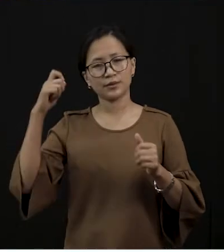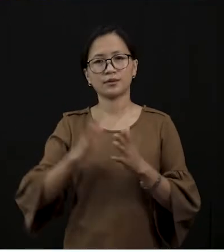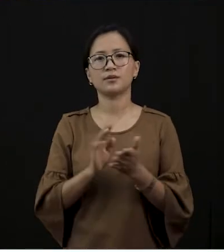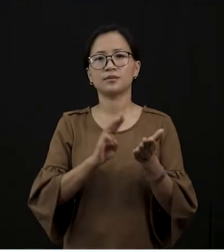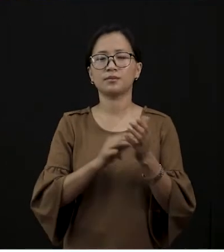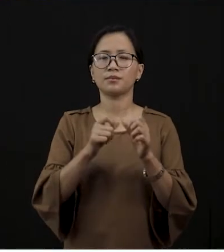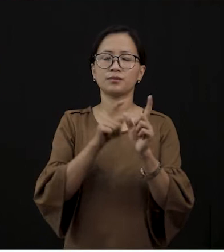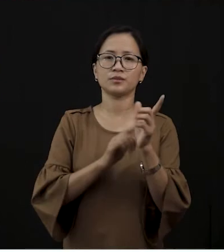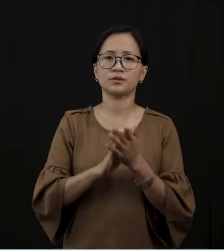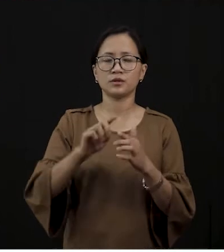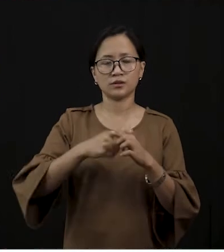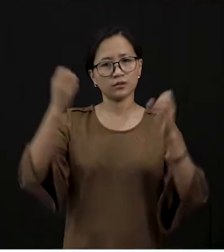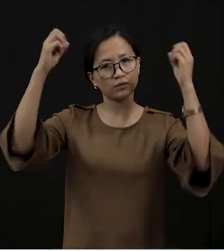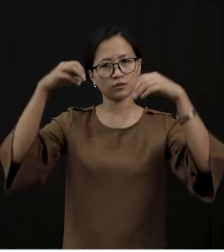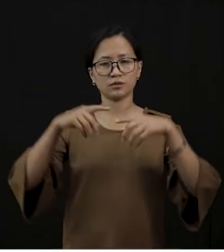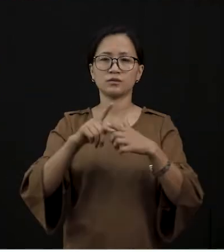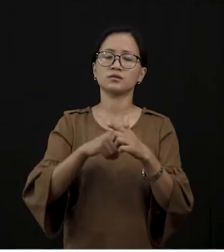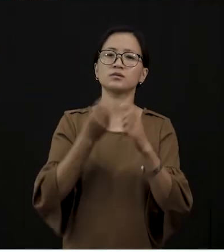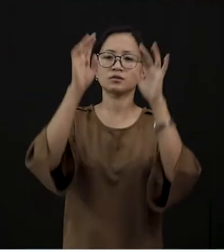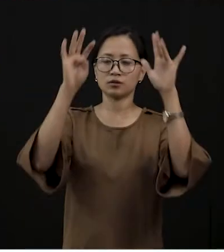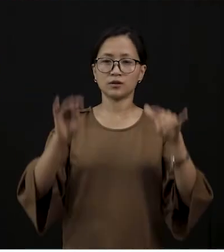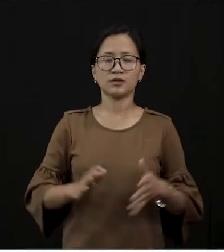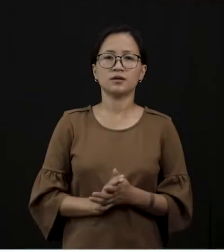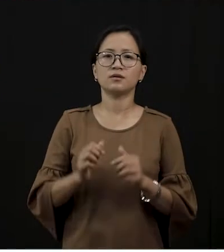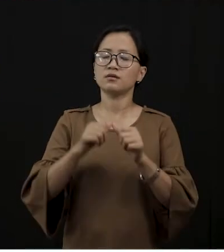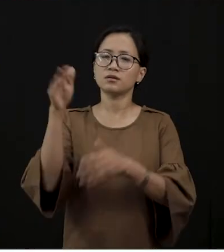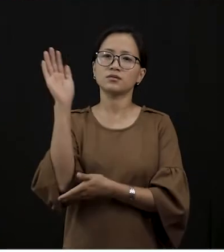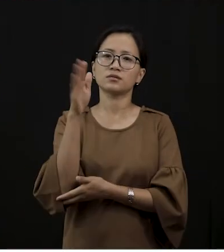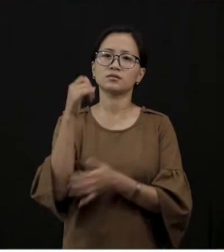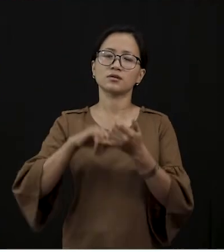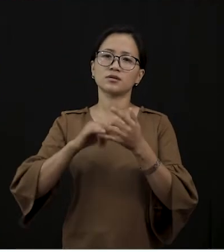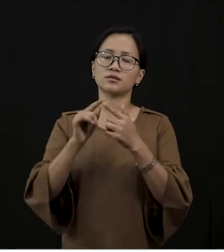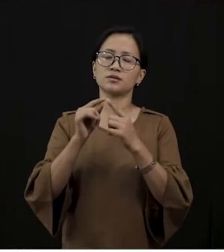May, June, July, August,